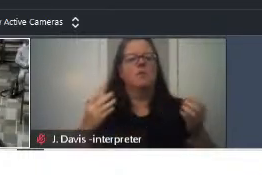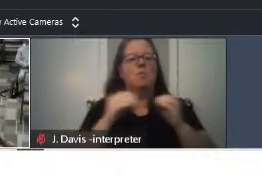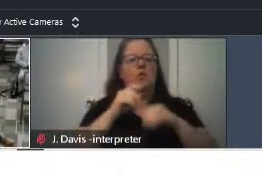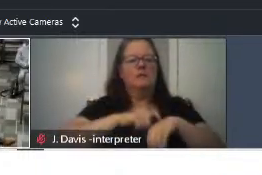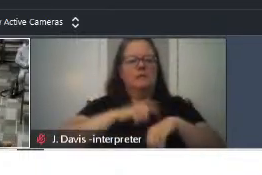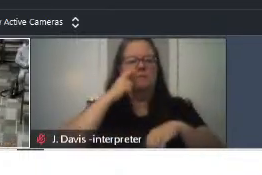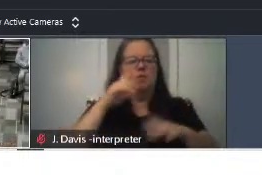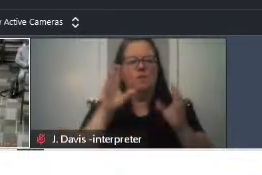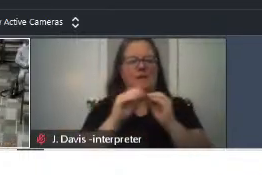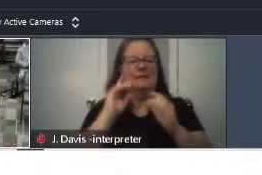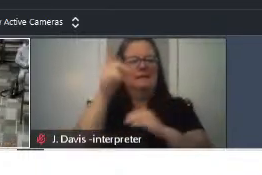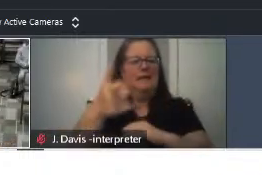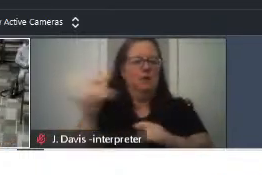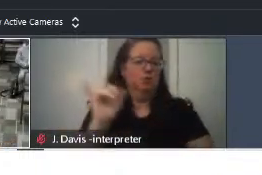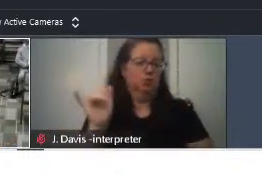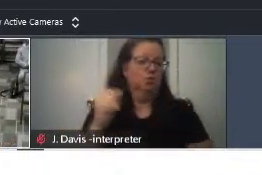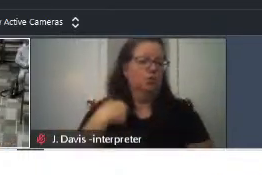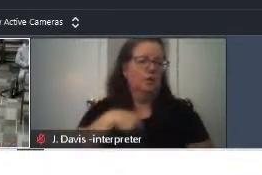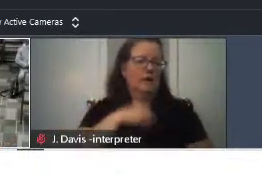with.